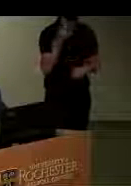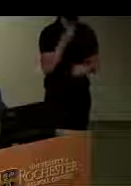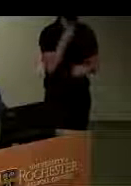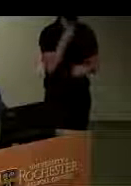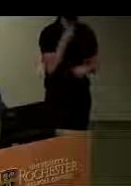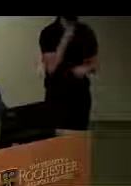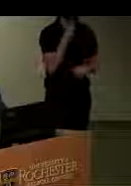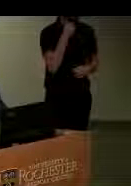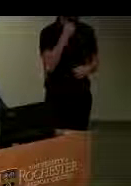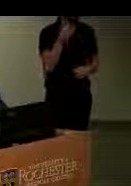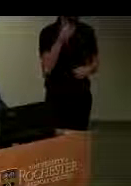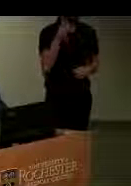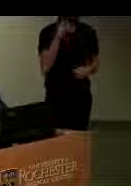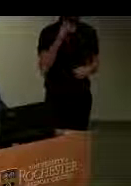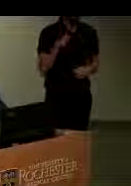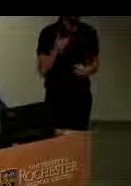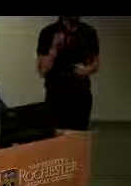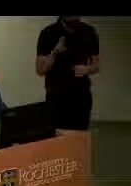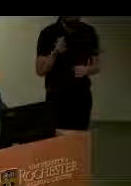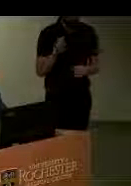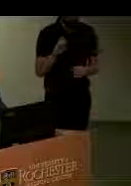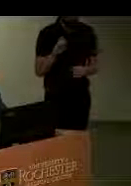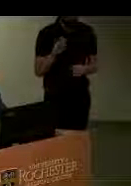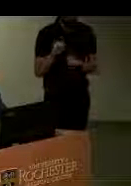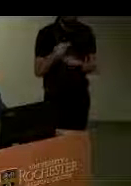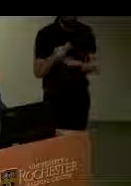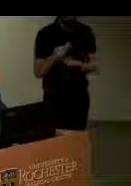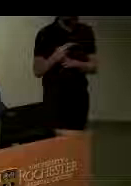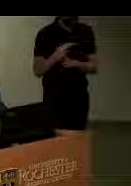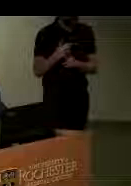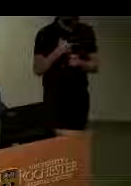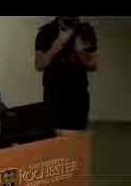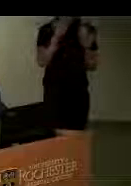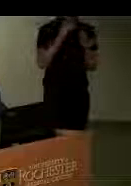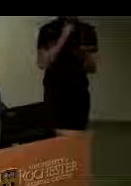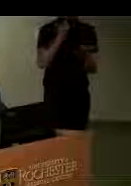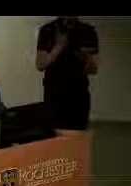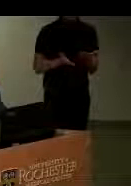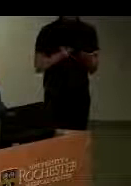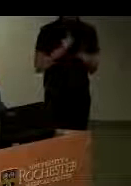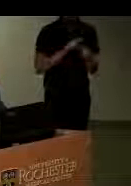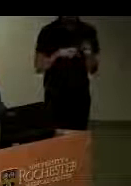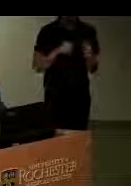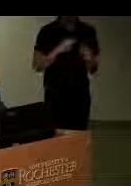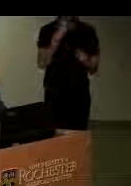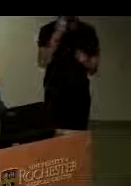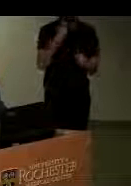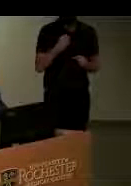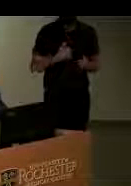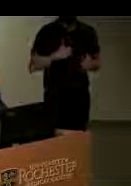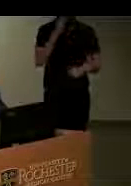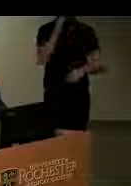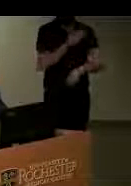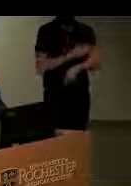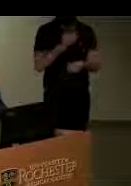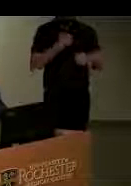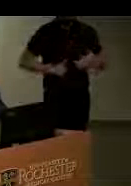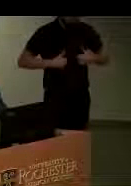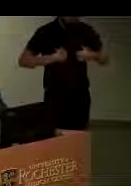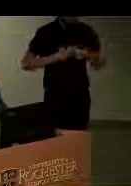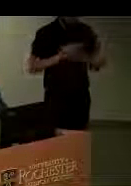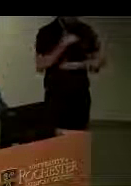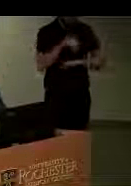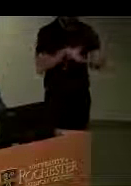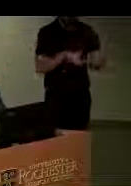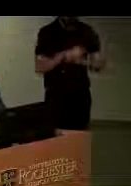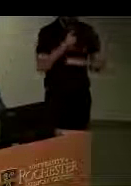says, listen, Dr. Smith, I don't know you, but I don't think your son's going to live the night. And I think